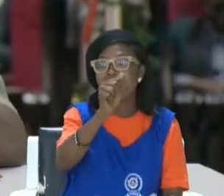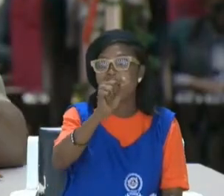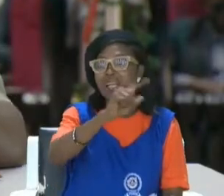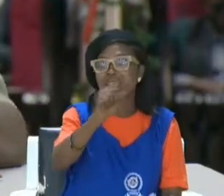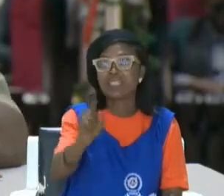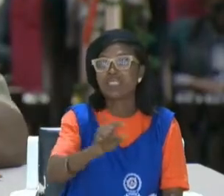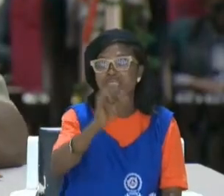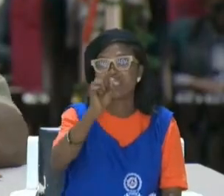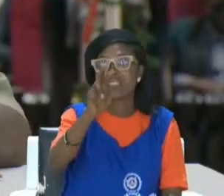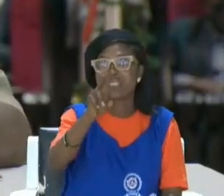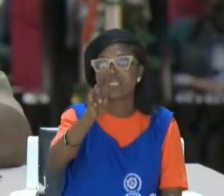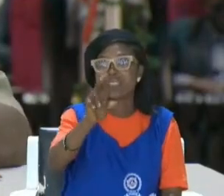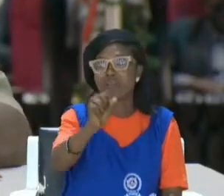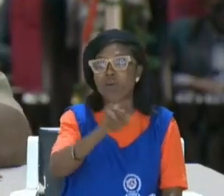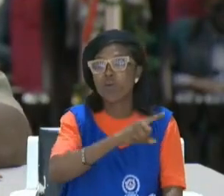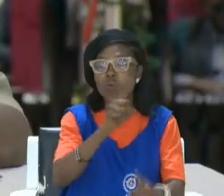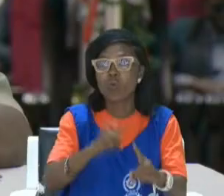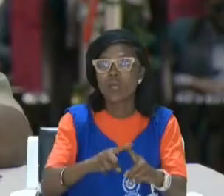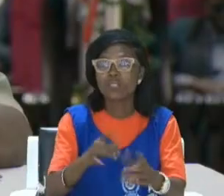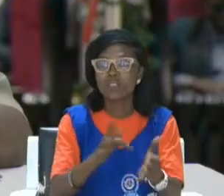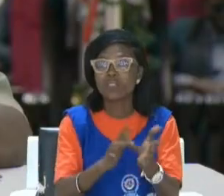By the time Jesus arrived,